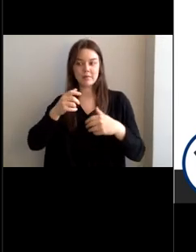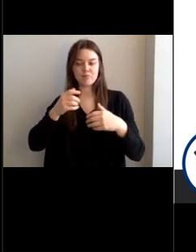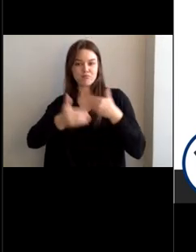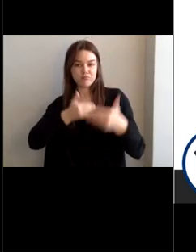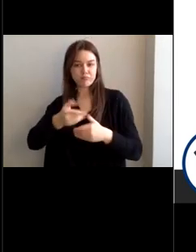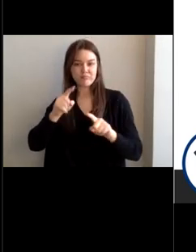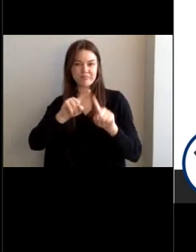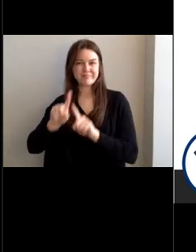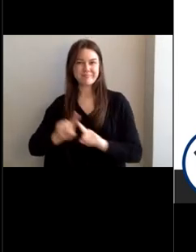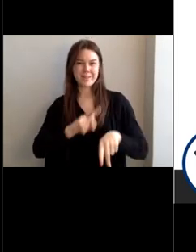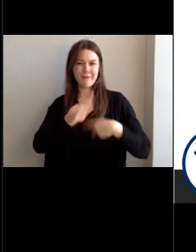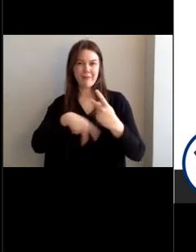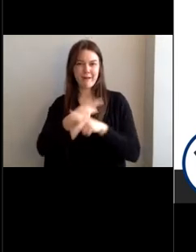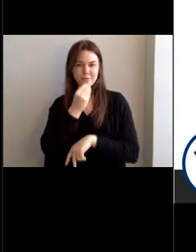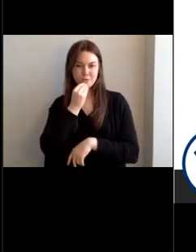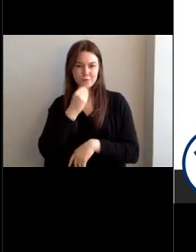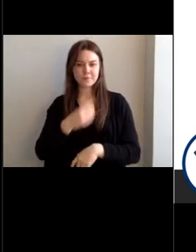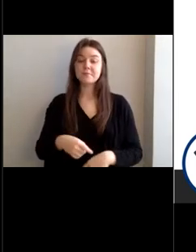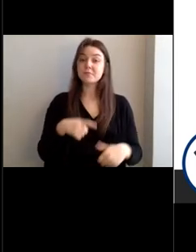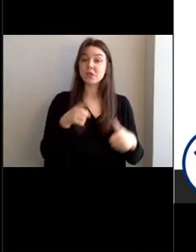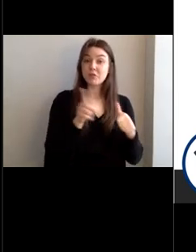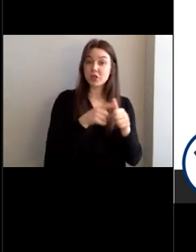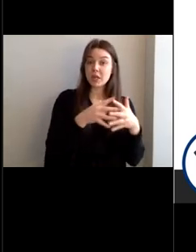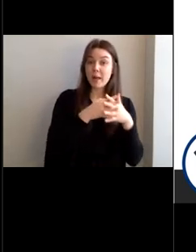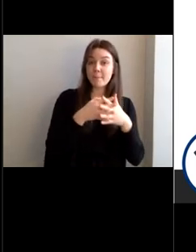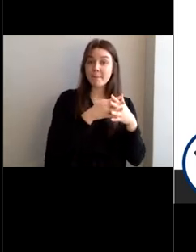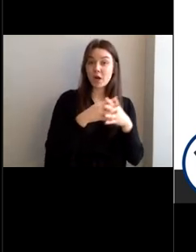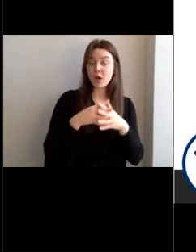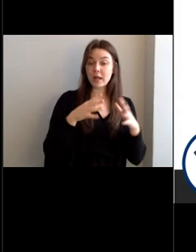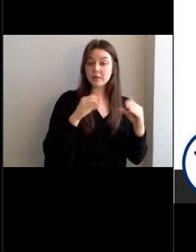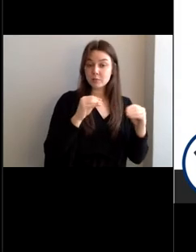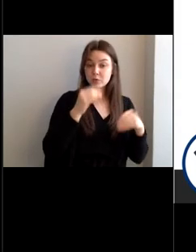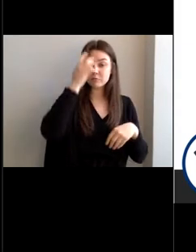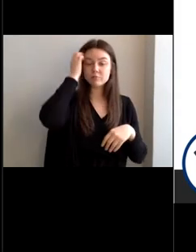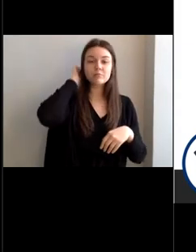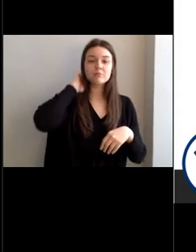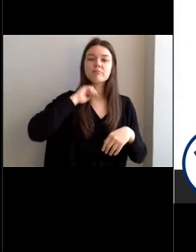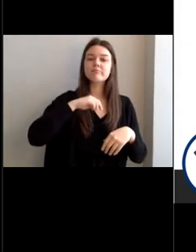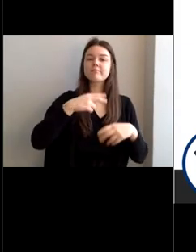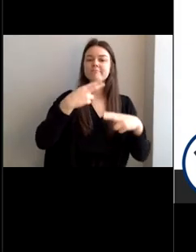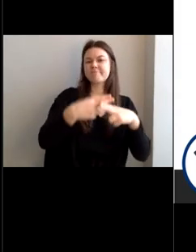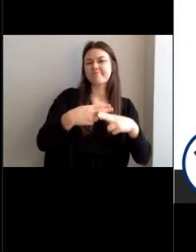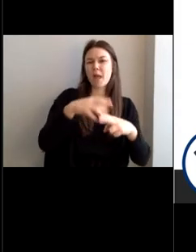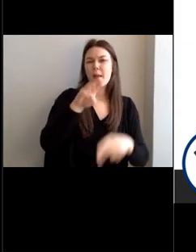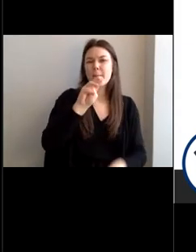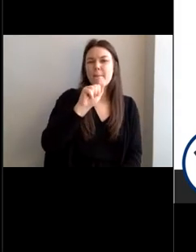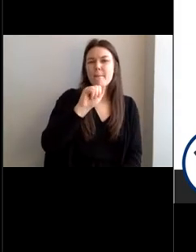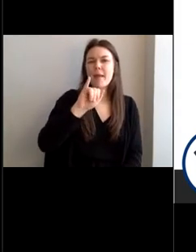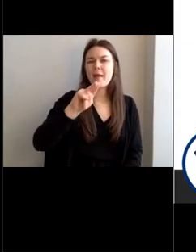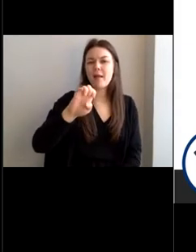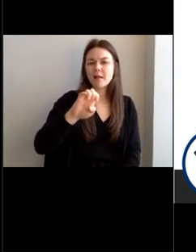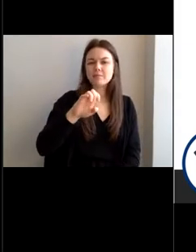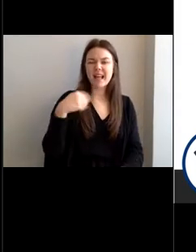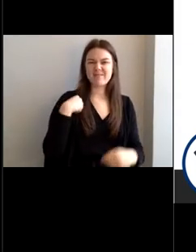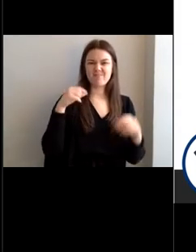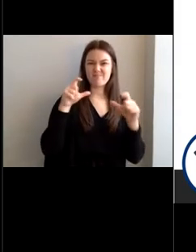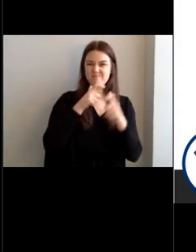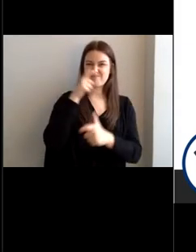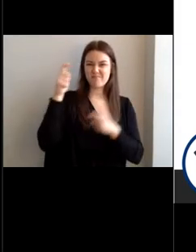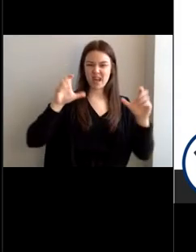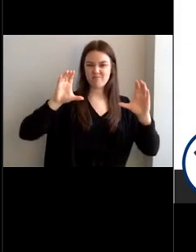As you see, the first one, the American lobster, it's also known as the Maine lobster. It has those big pincher claws.